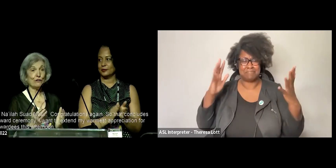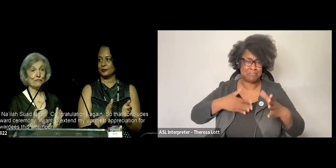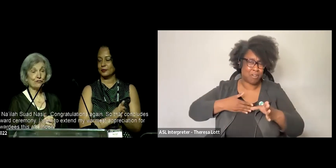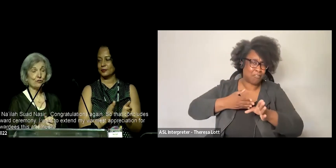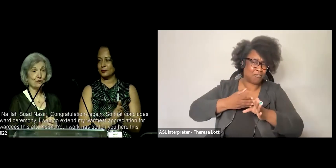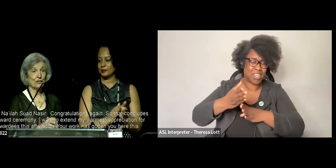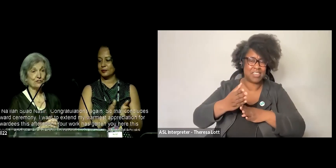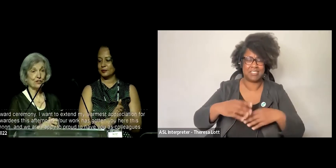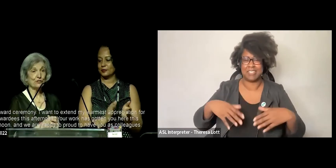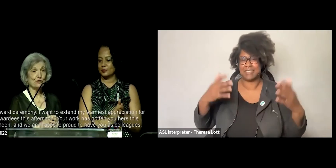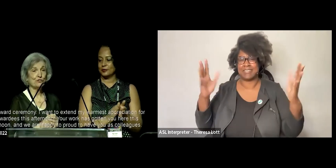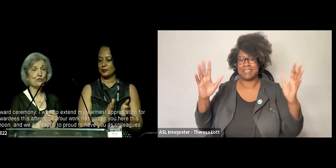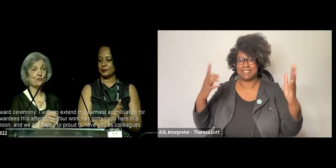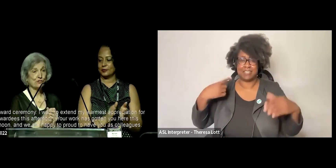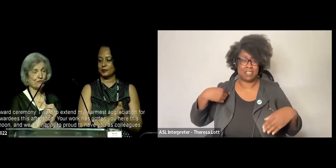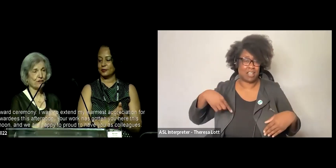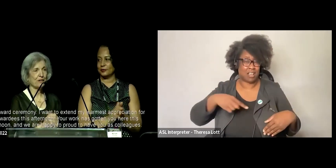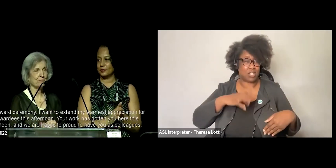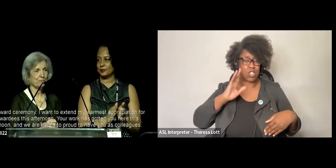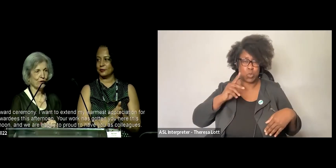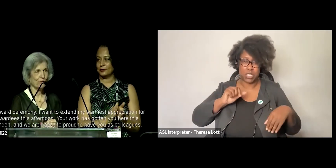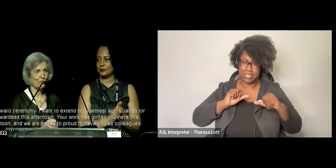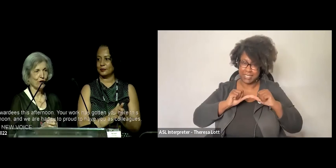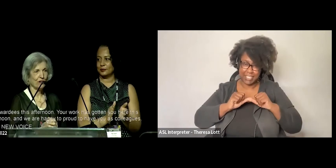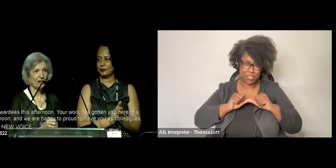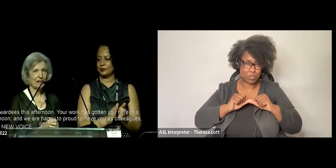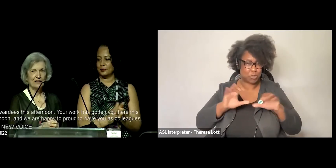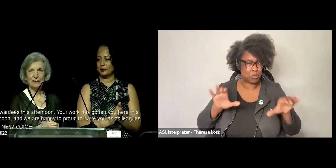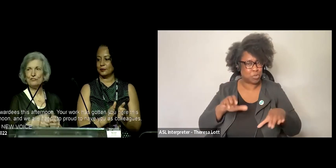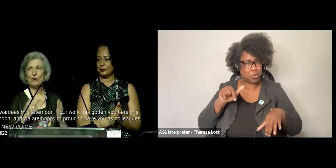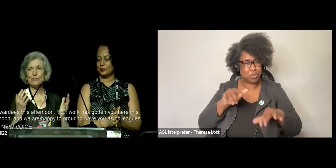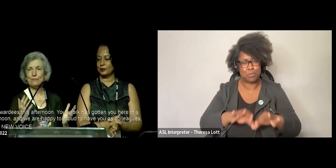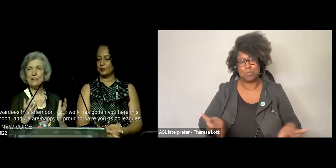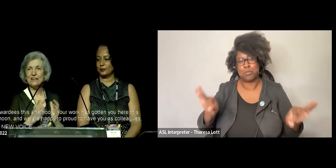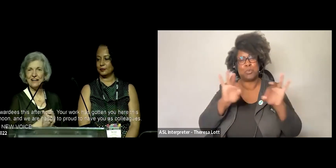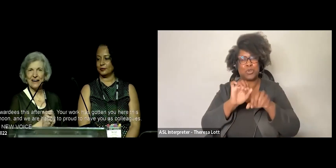for all of us who will continue to do this very important work.